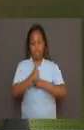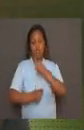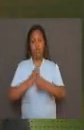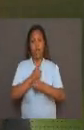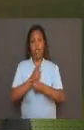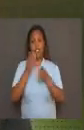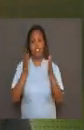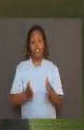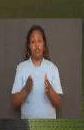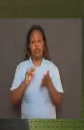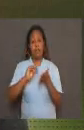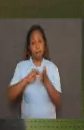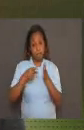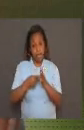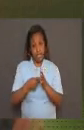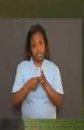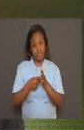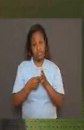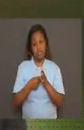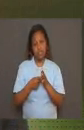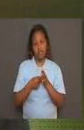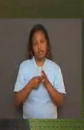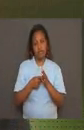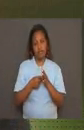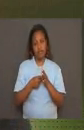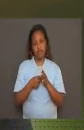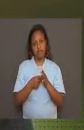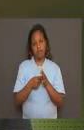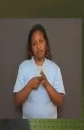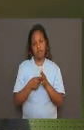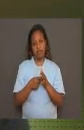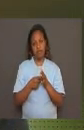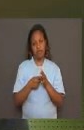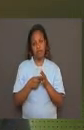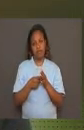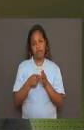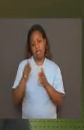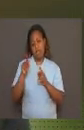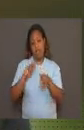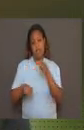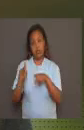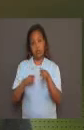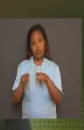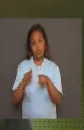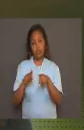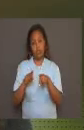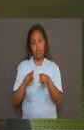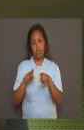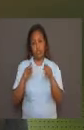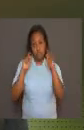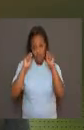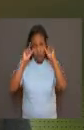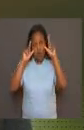Globalization means that it is no longer sufficient for people to be